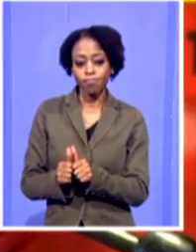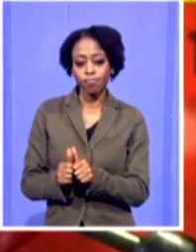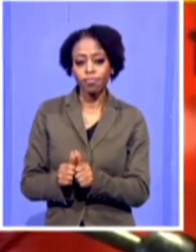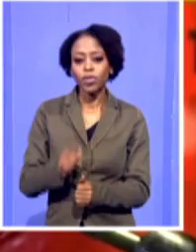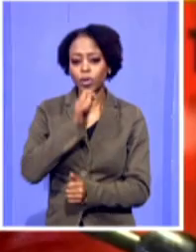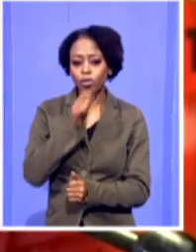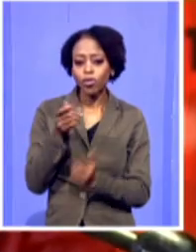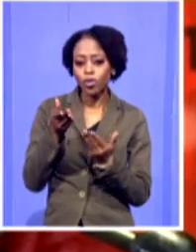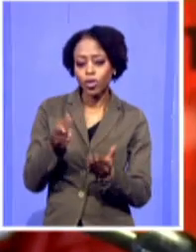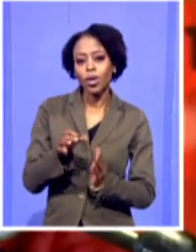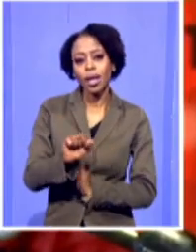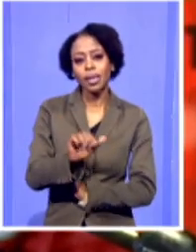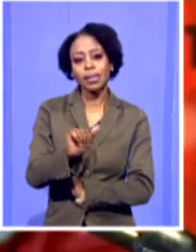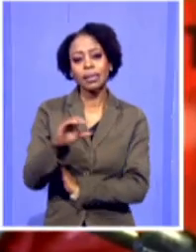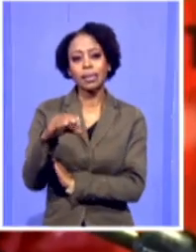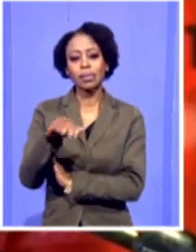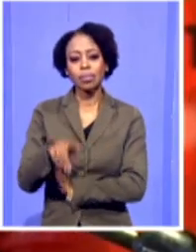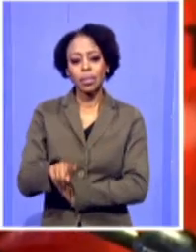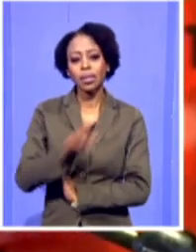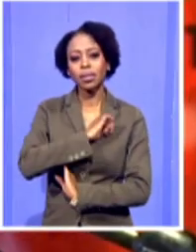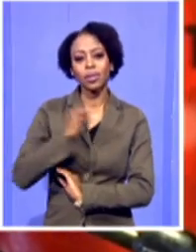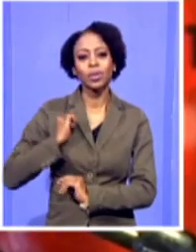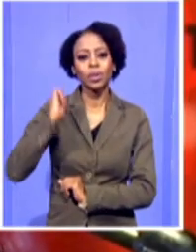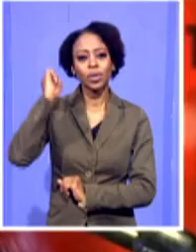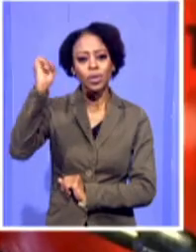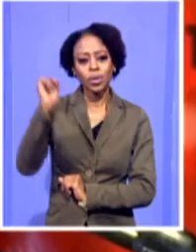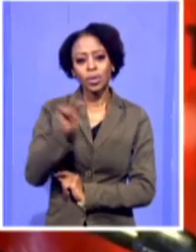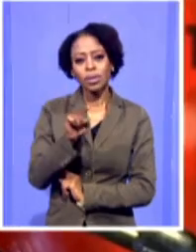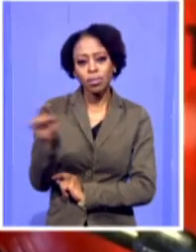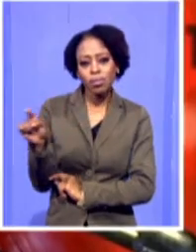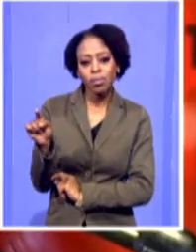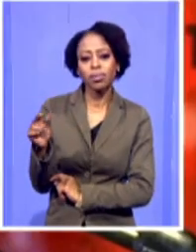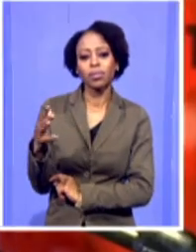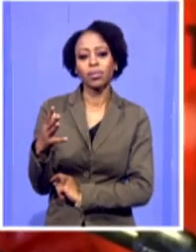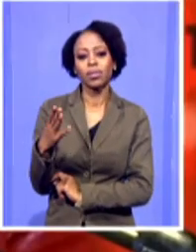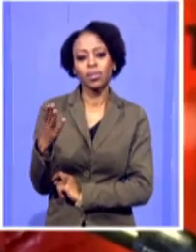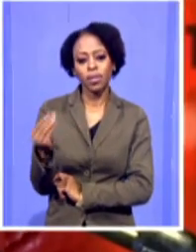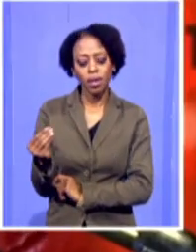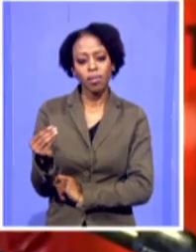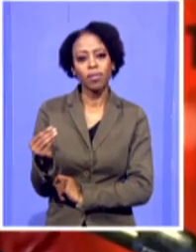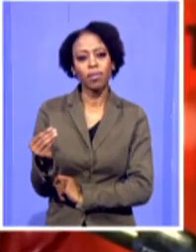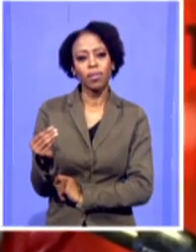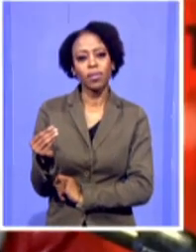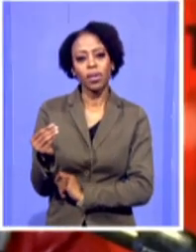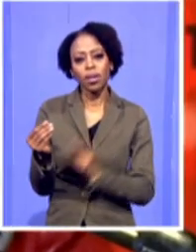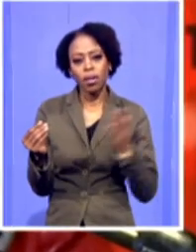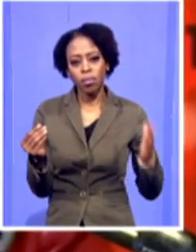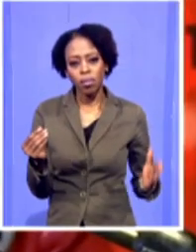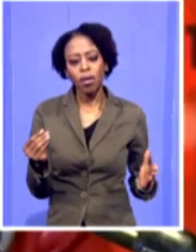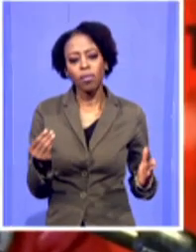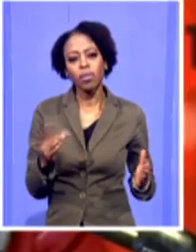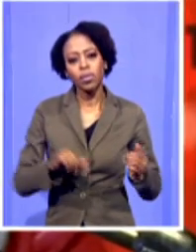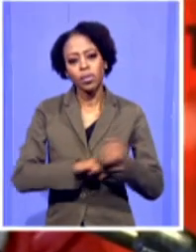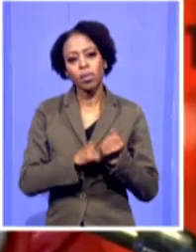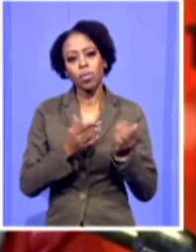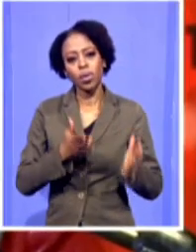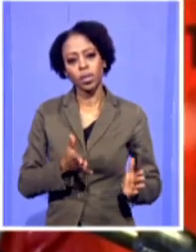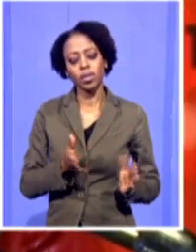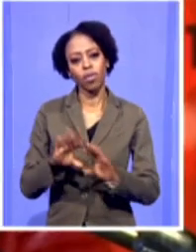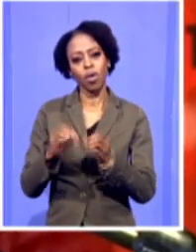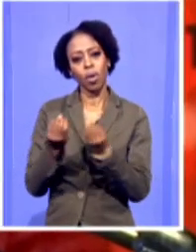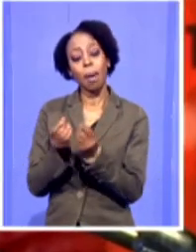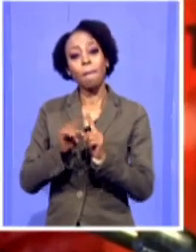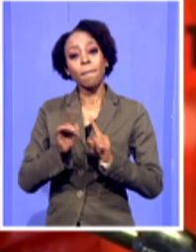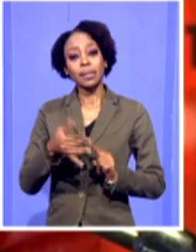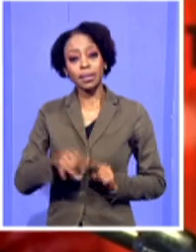Indeed, the SACP and COSATU are the left axis of our movement. But we must also remember